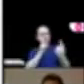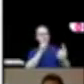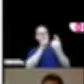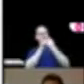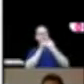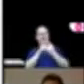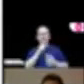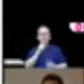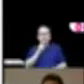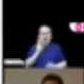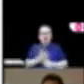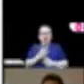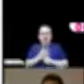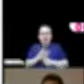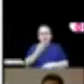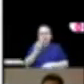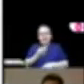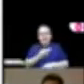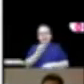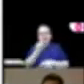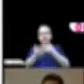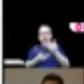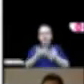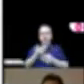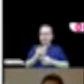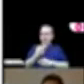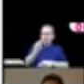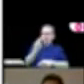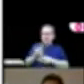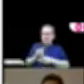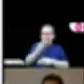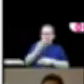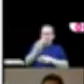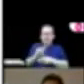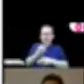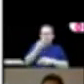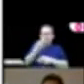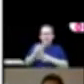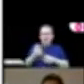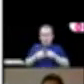story. When telling your story, there is language barrier.